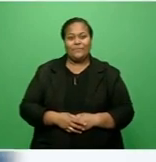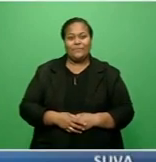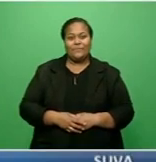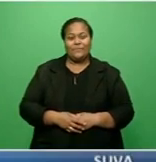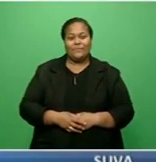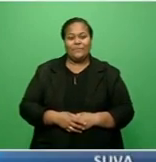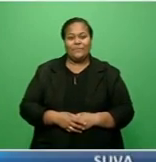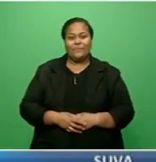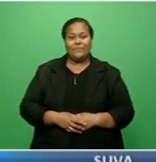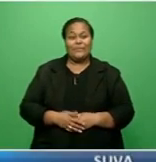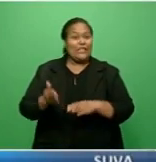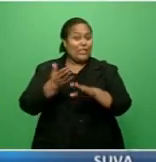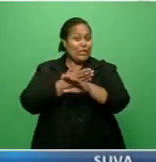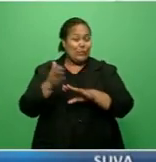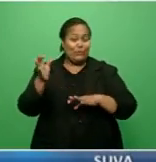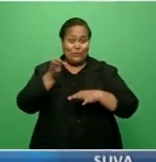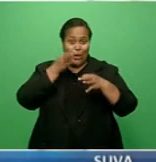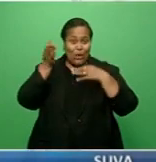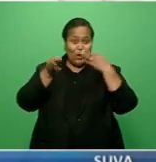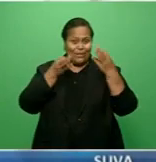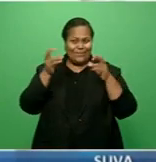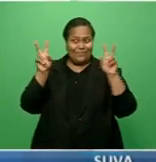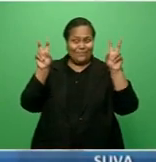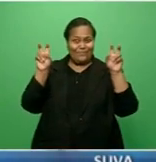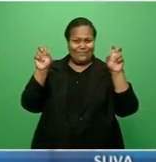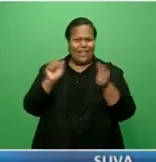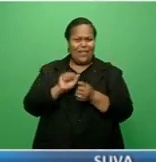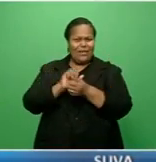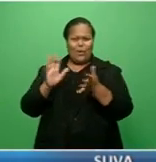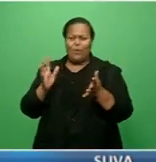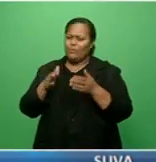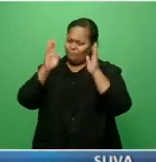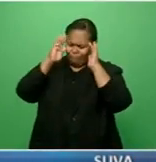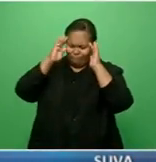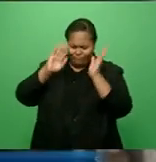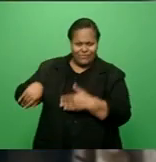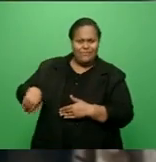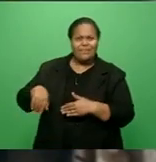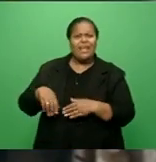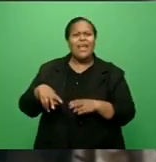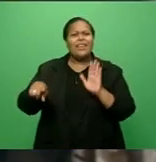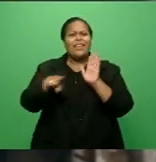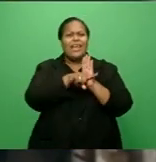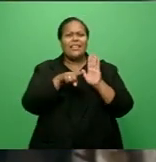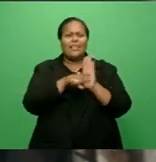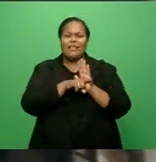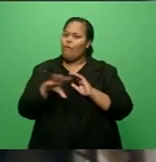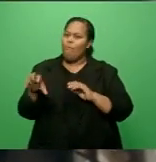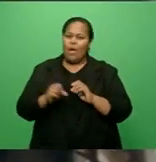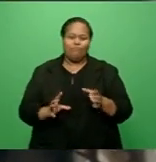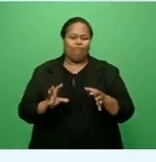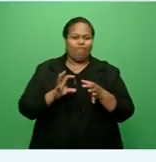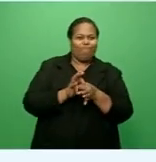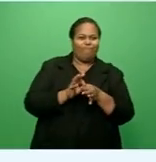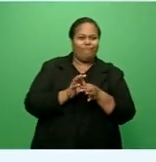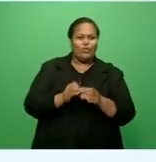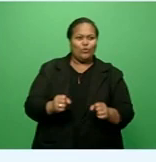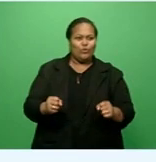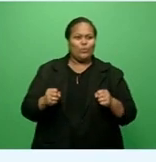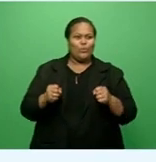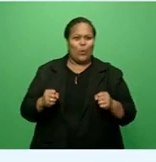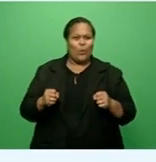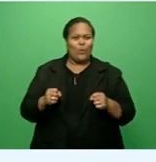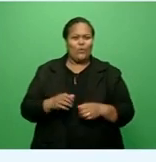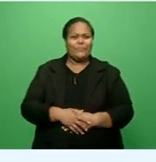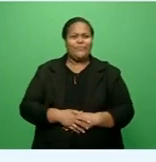The new single, Let Go, is about letting go of negativity, getting back together stronger than ever, settling with the